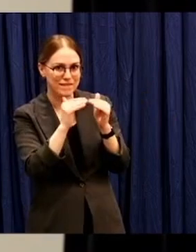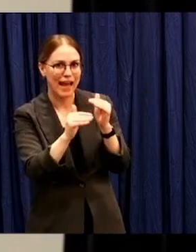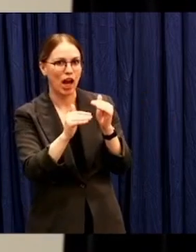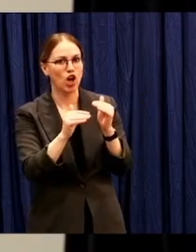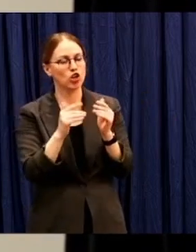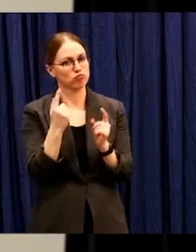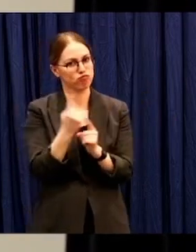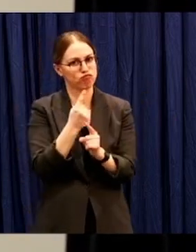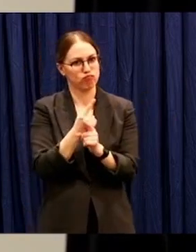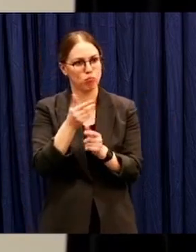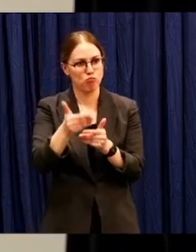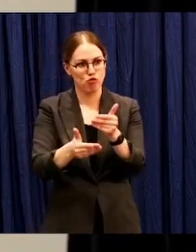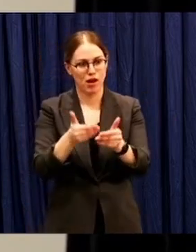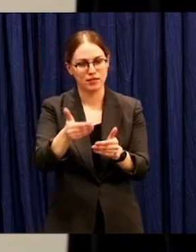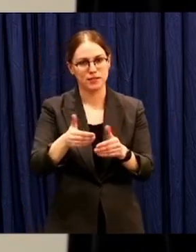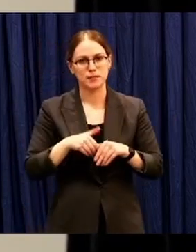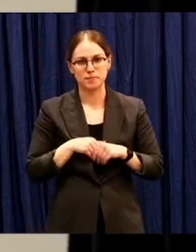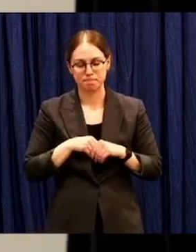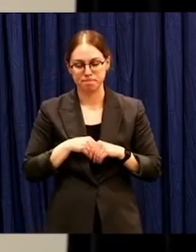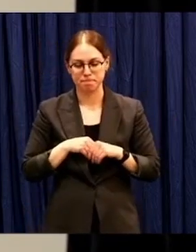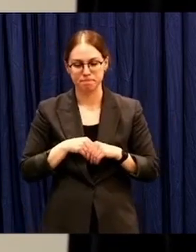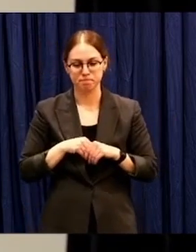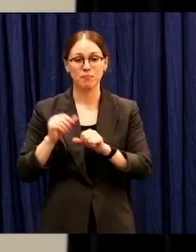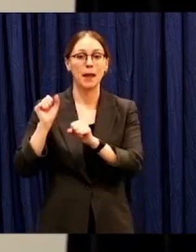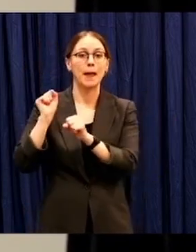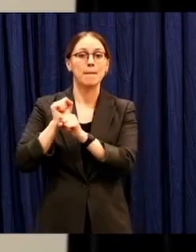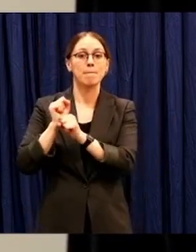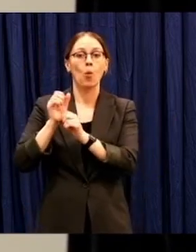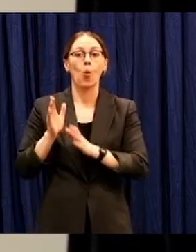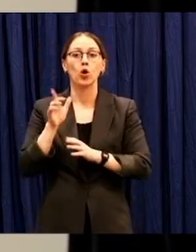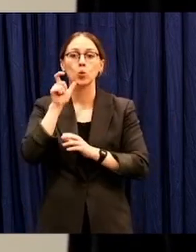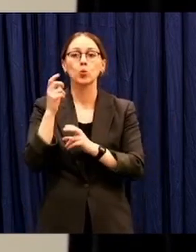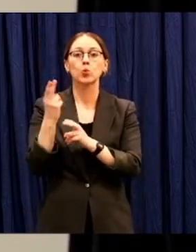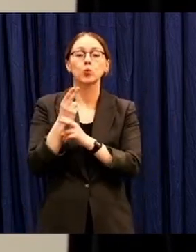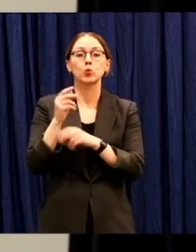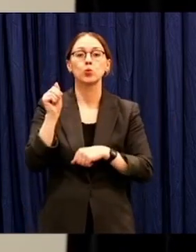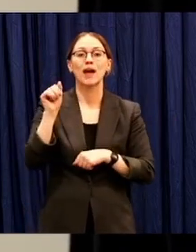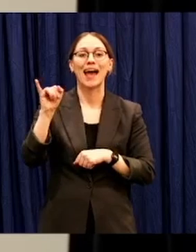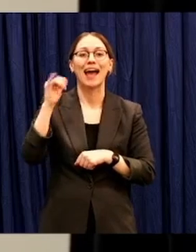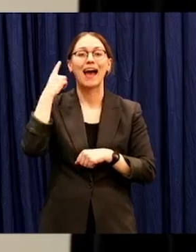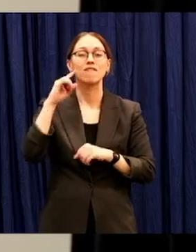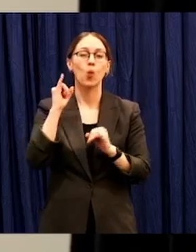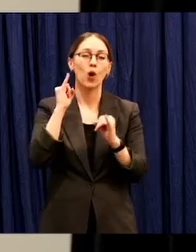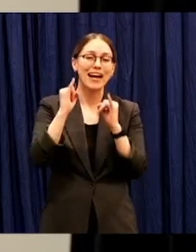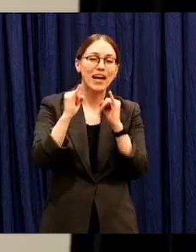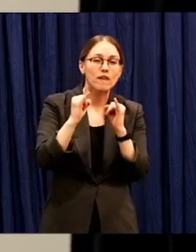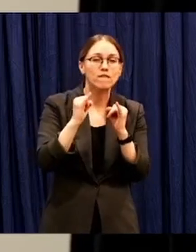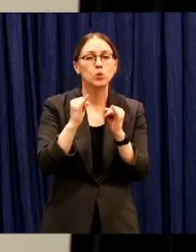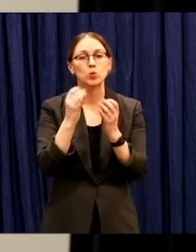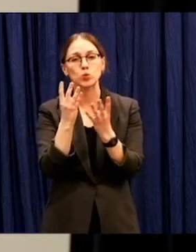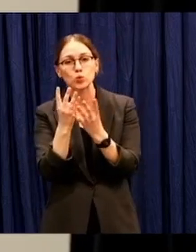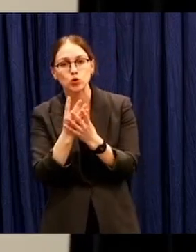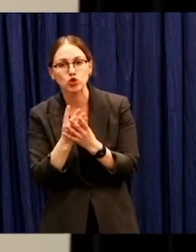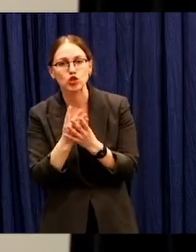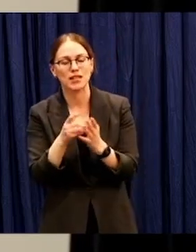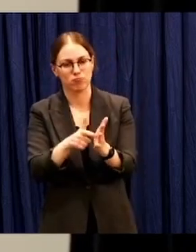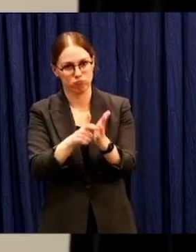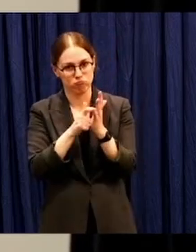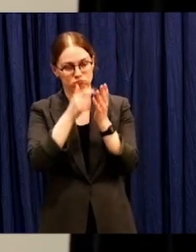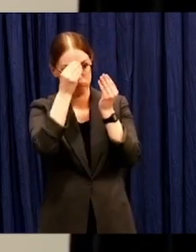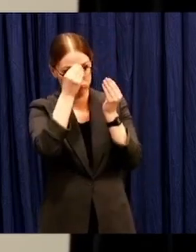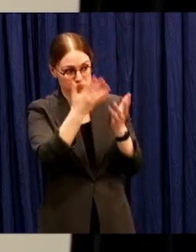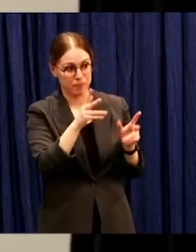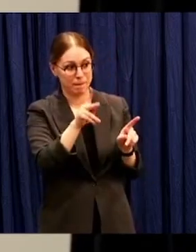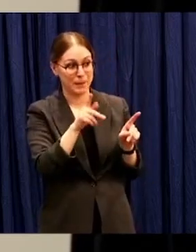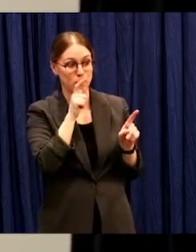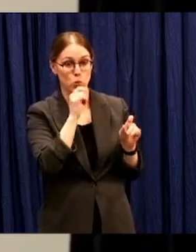to do. That employers using AI for screening of applicants should disclose to the job applicants that AI is